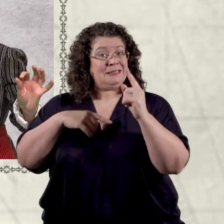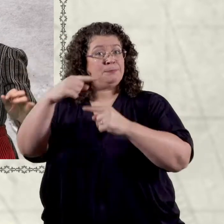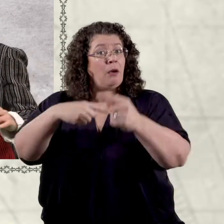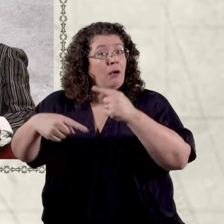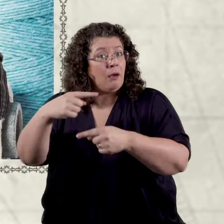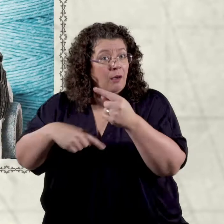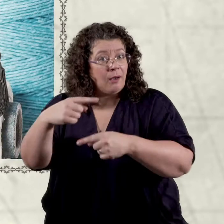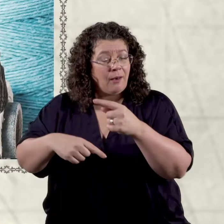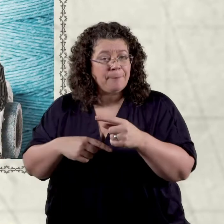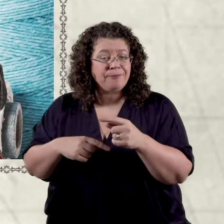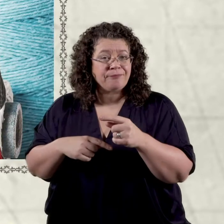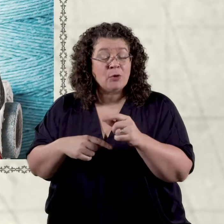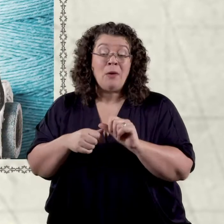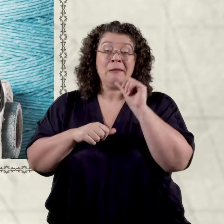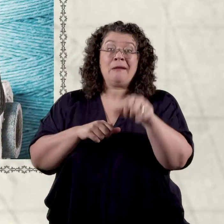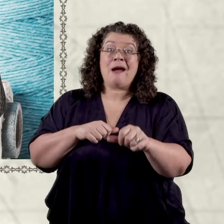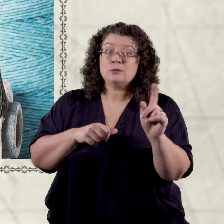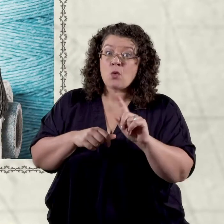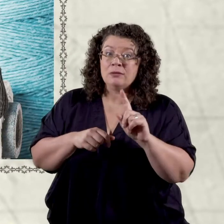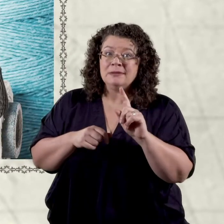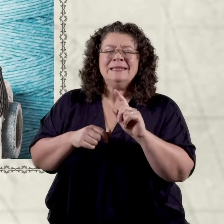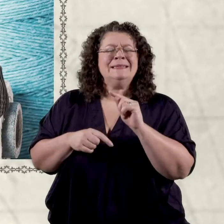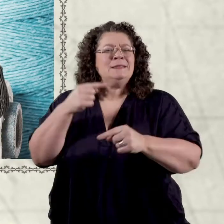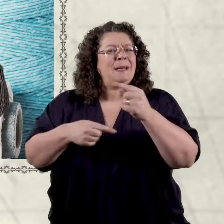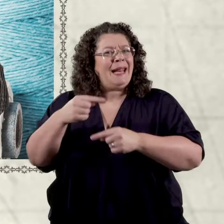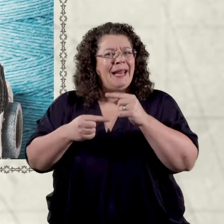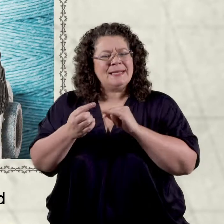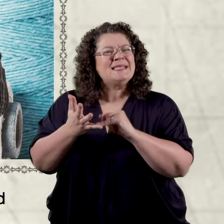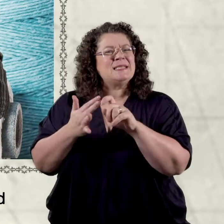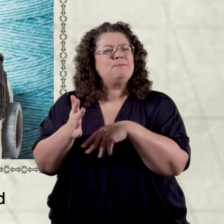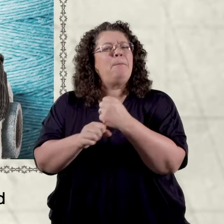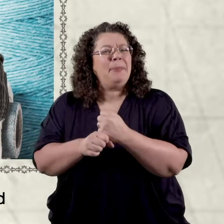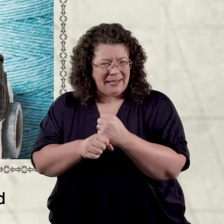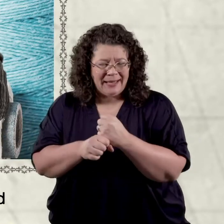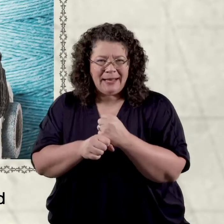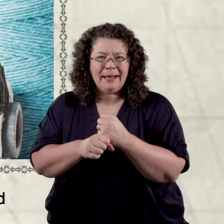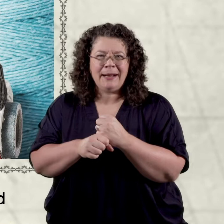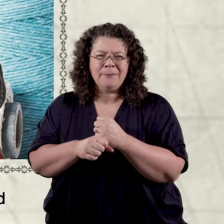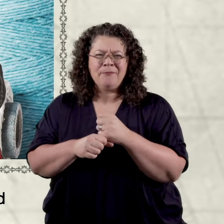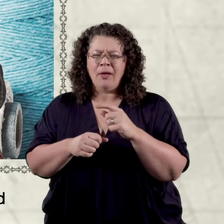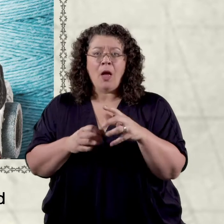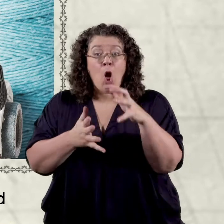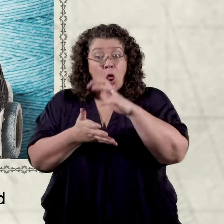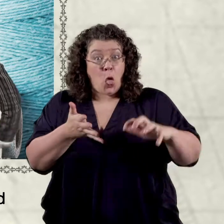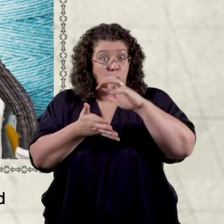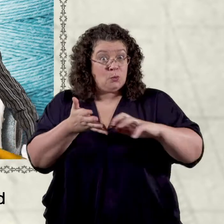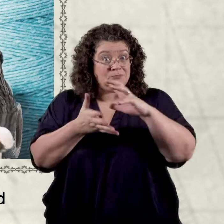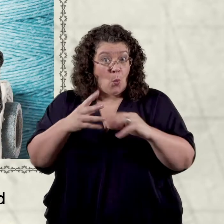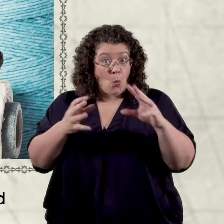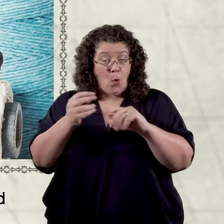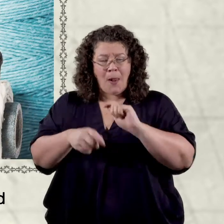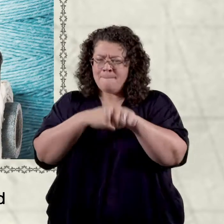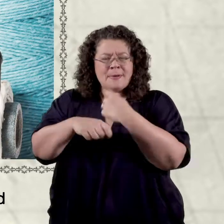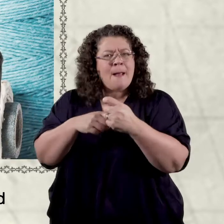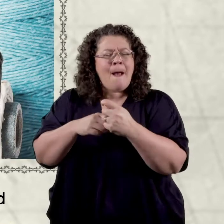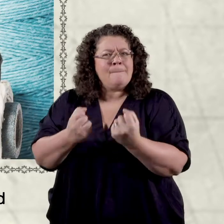spun. The next step is spinning. The process of spinning turns the combed wool into a